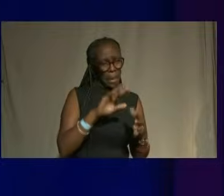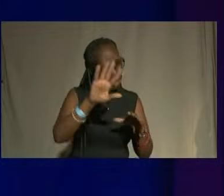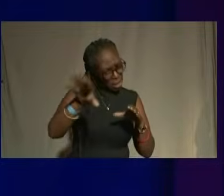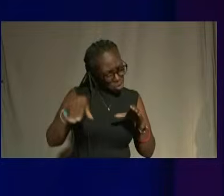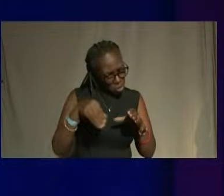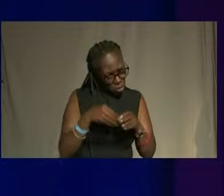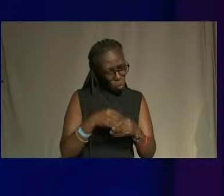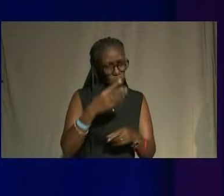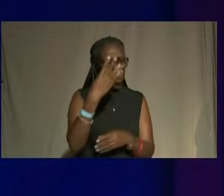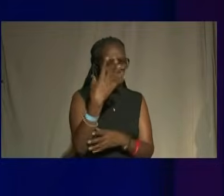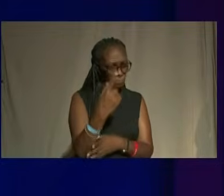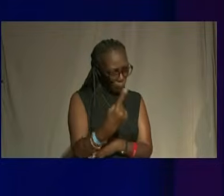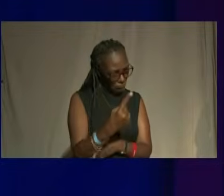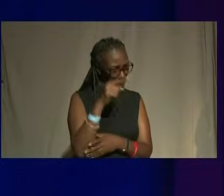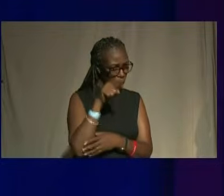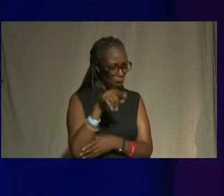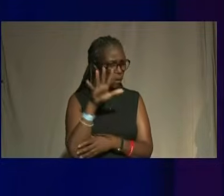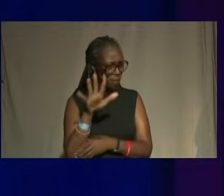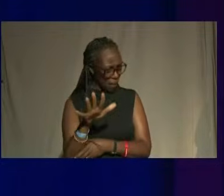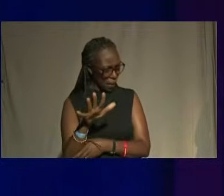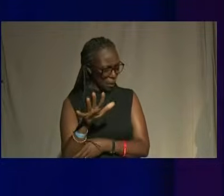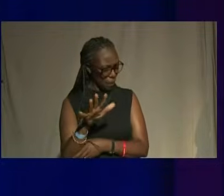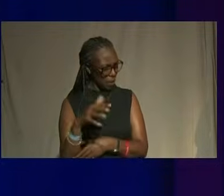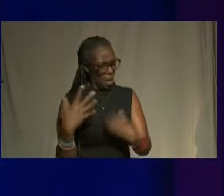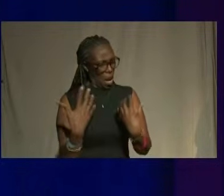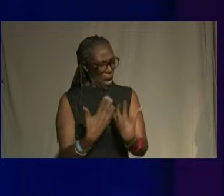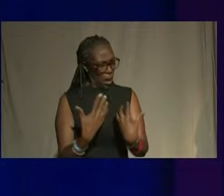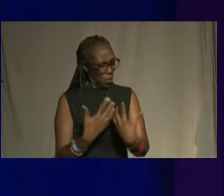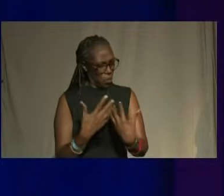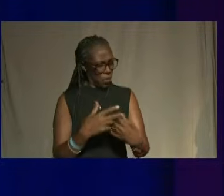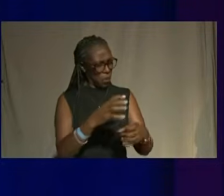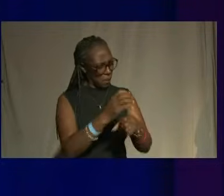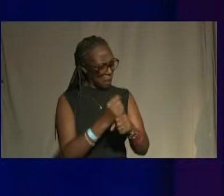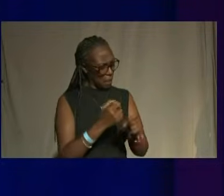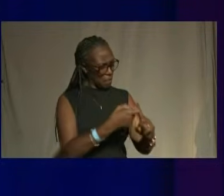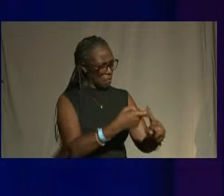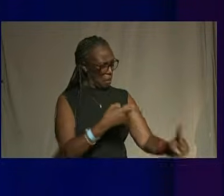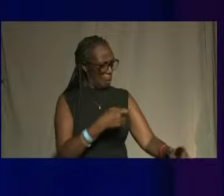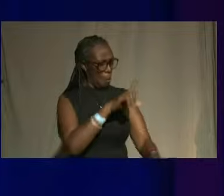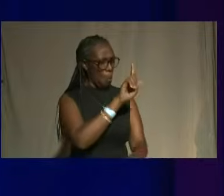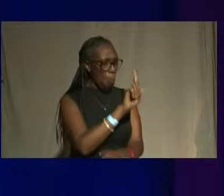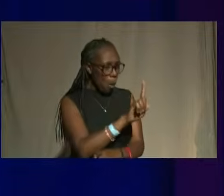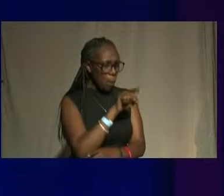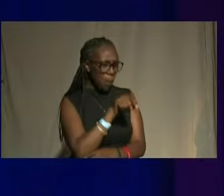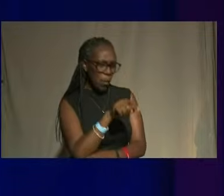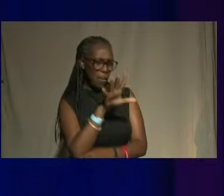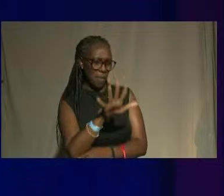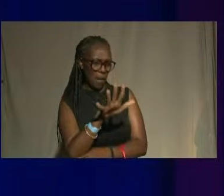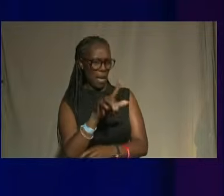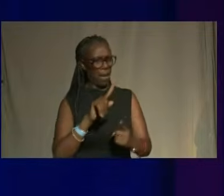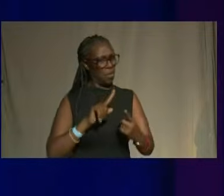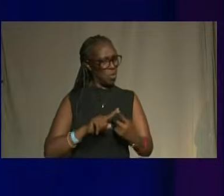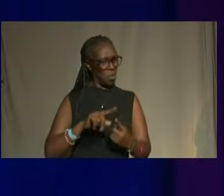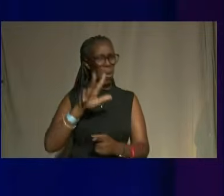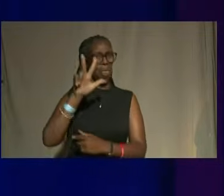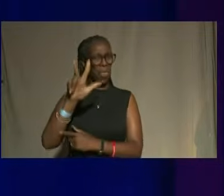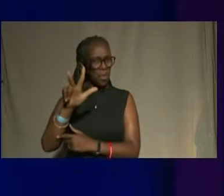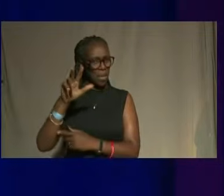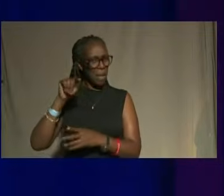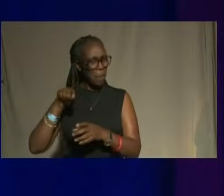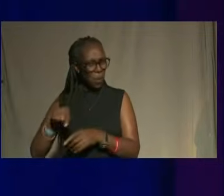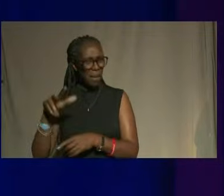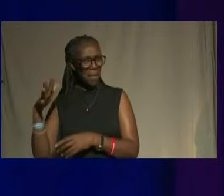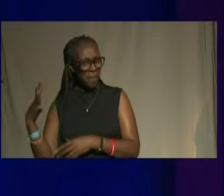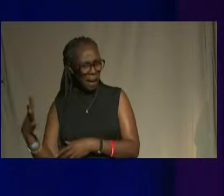couldn't be done. It would wreck the budget. How do you get from 1.5 to 3.5? It's 3.5